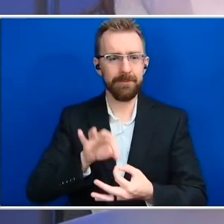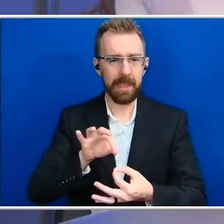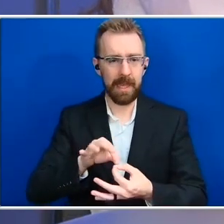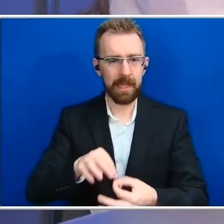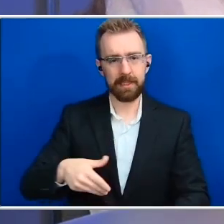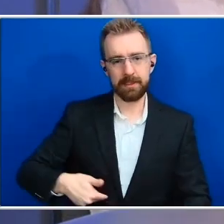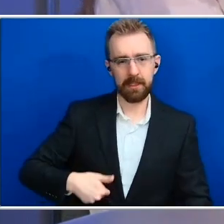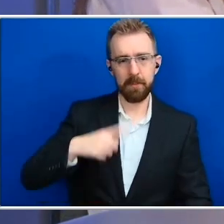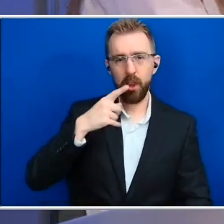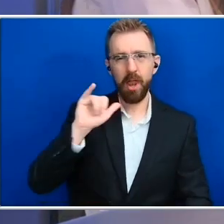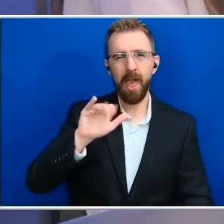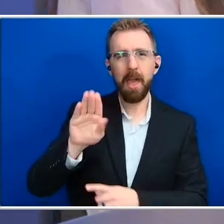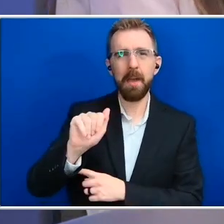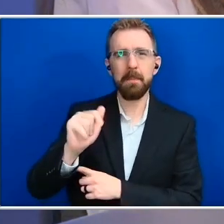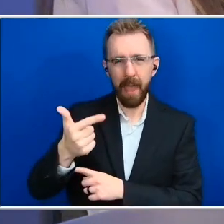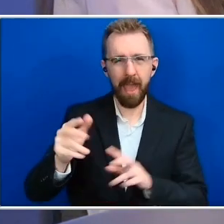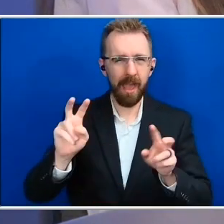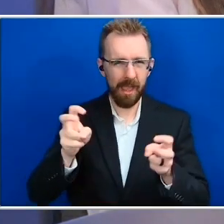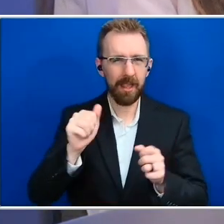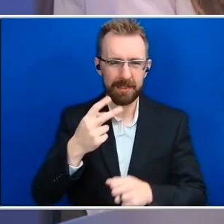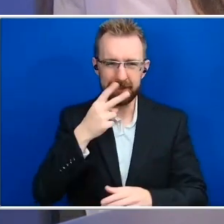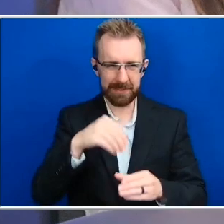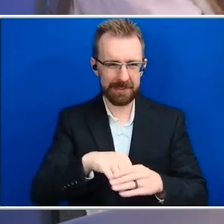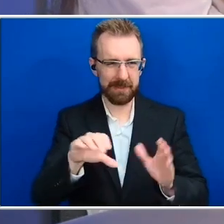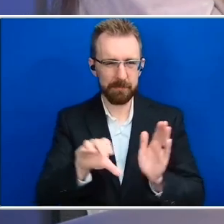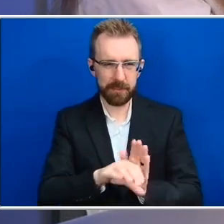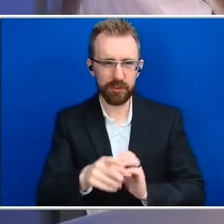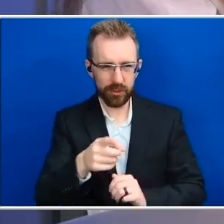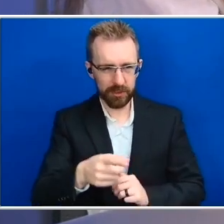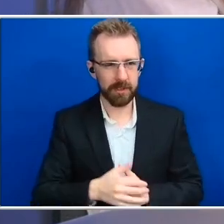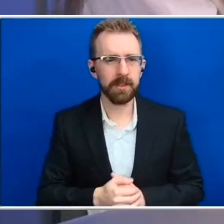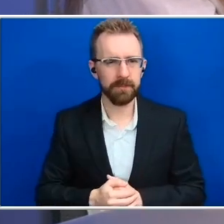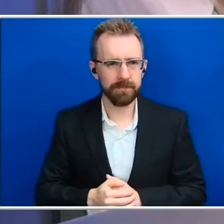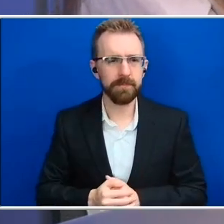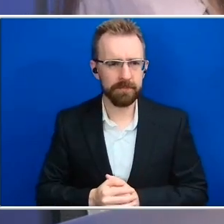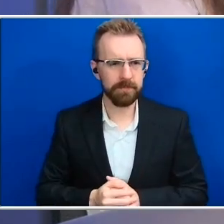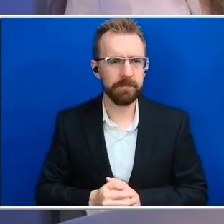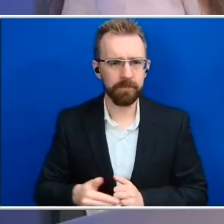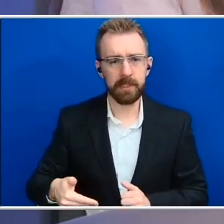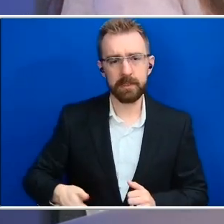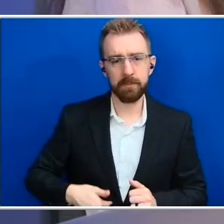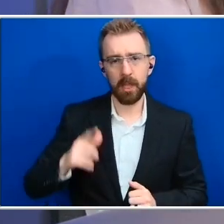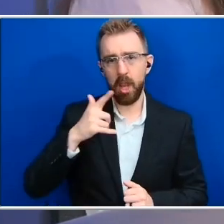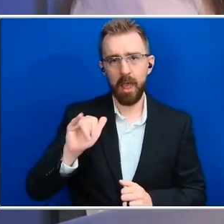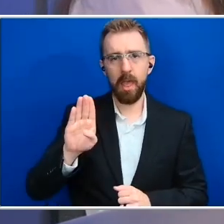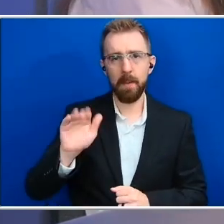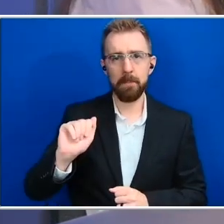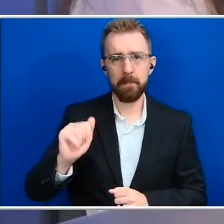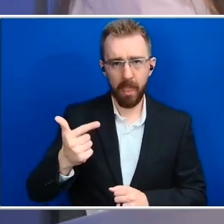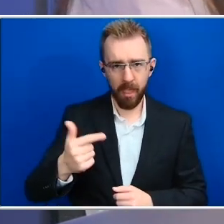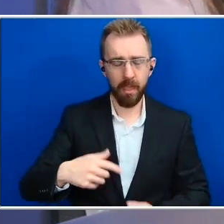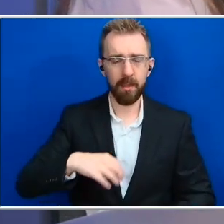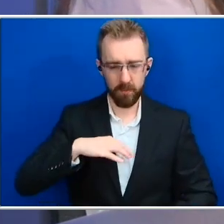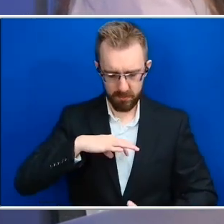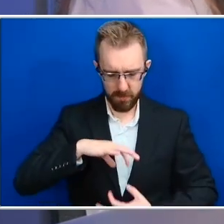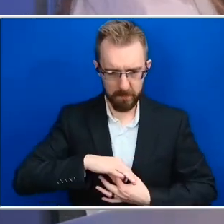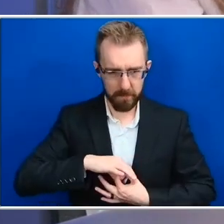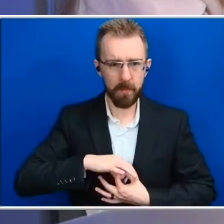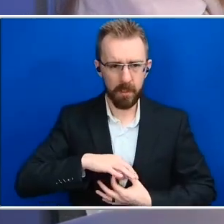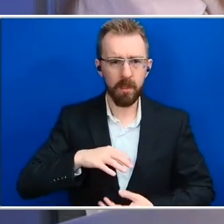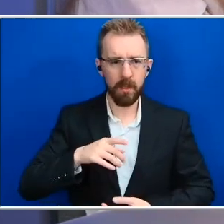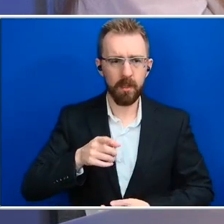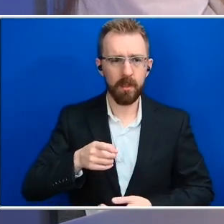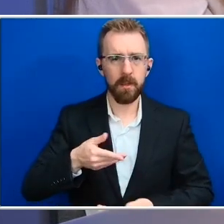you can see it in the middle part, that stomach looks like a bag. It's to bring